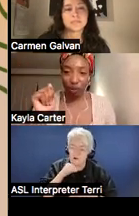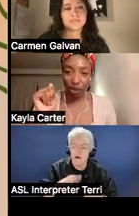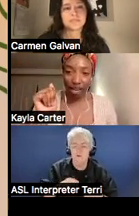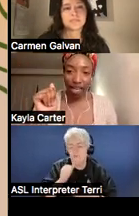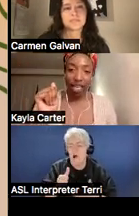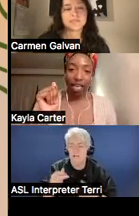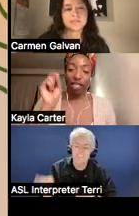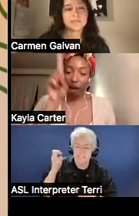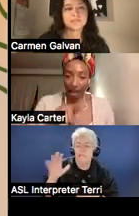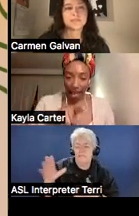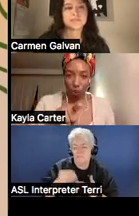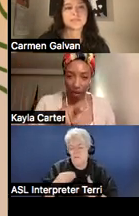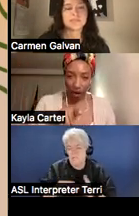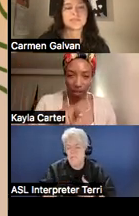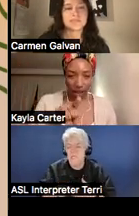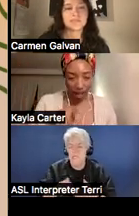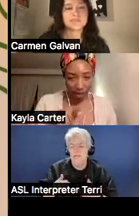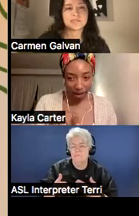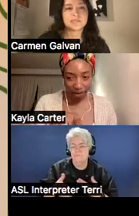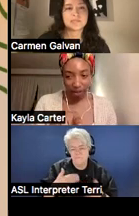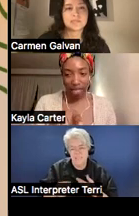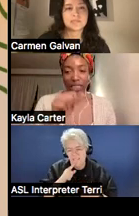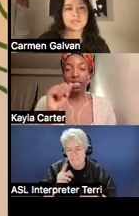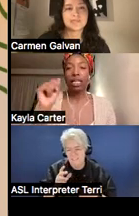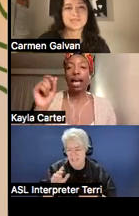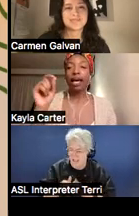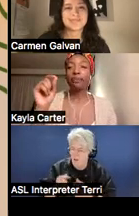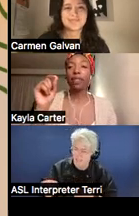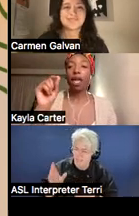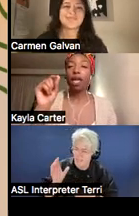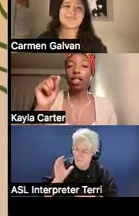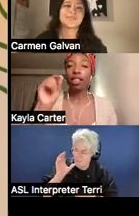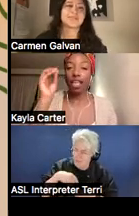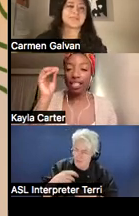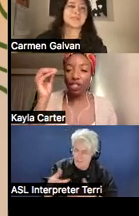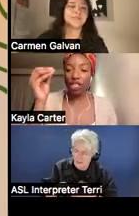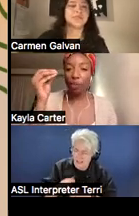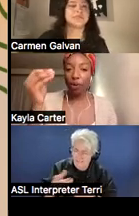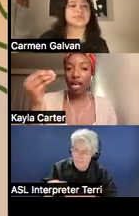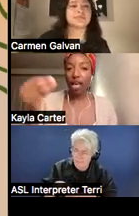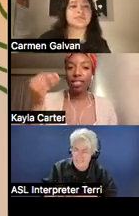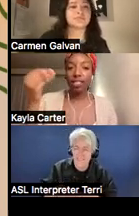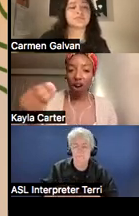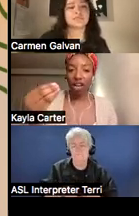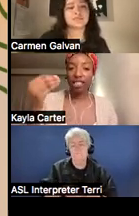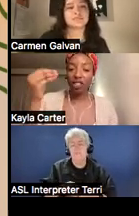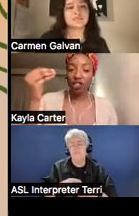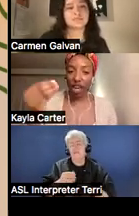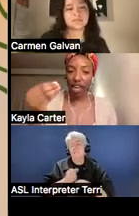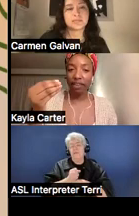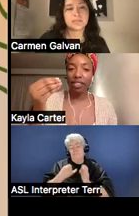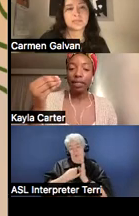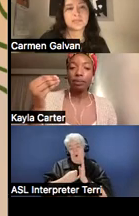people's money, despite how weird they got the money is, essentially, it puts us as artists,